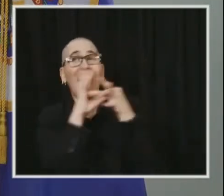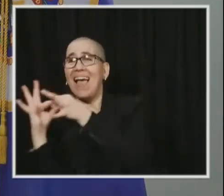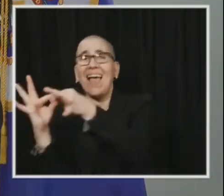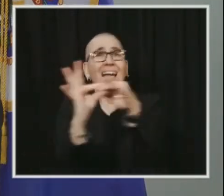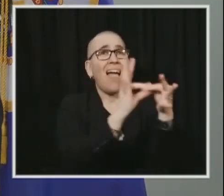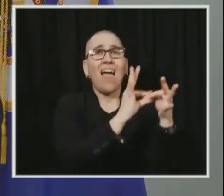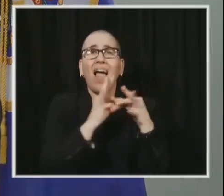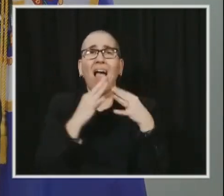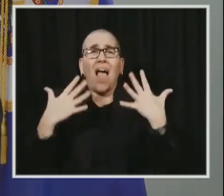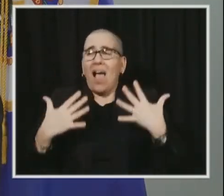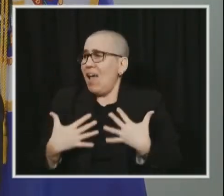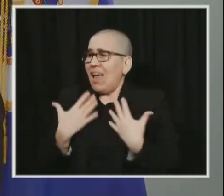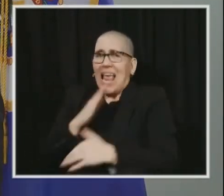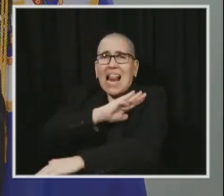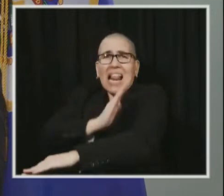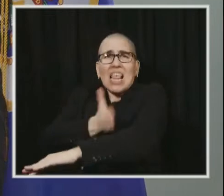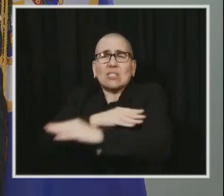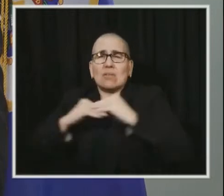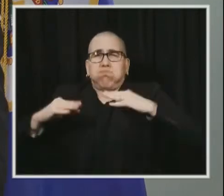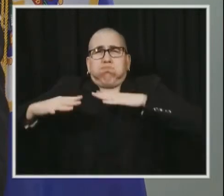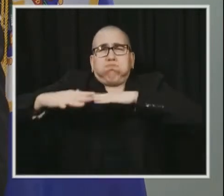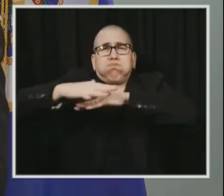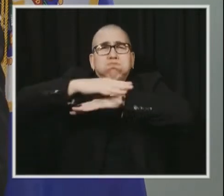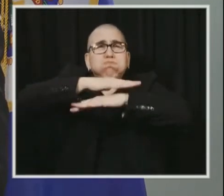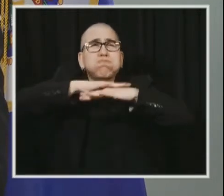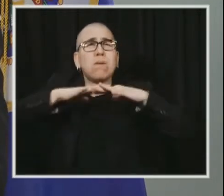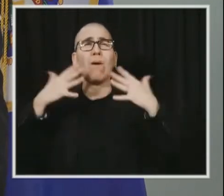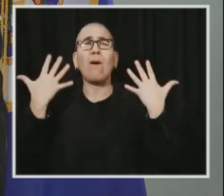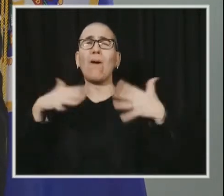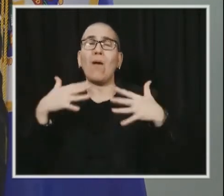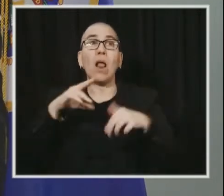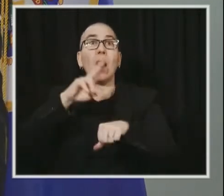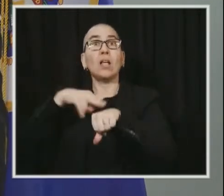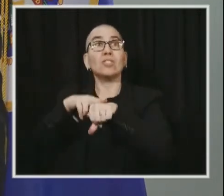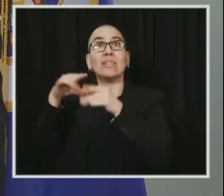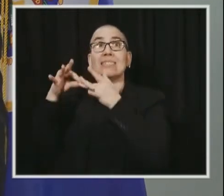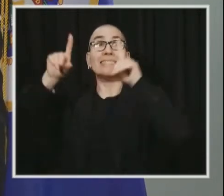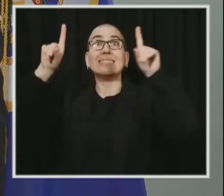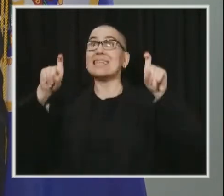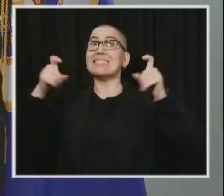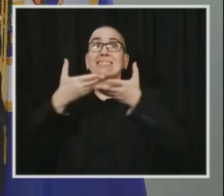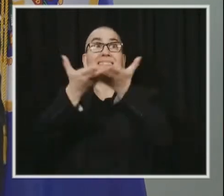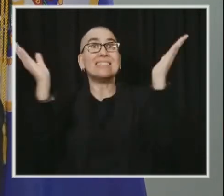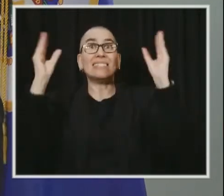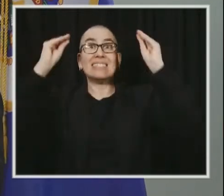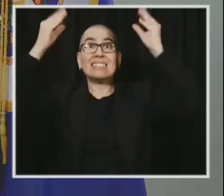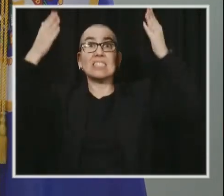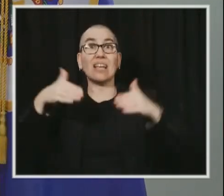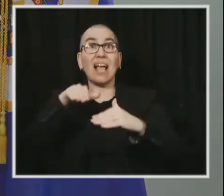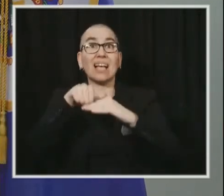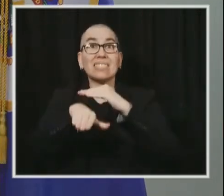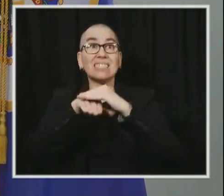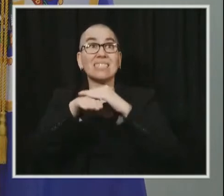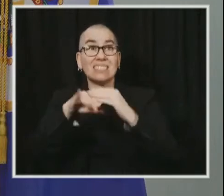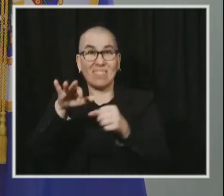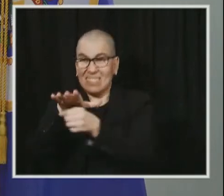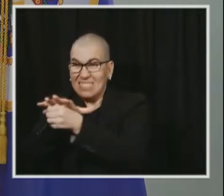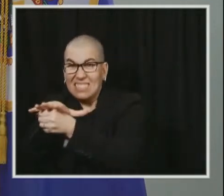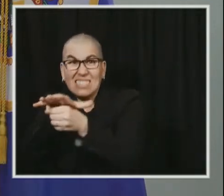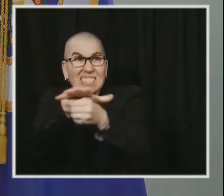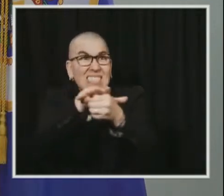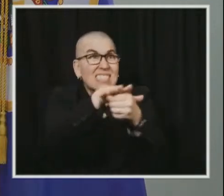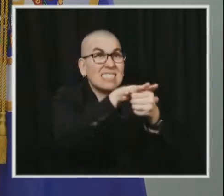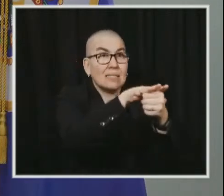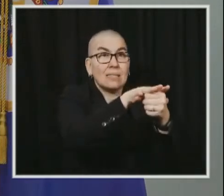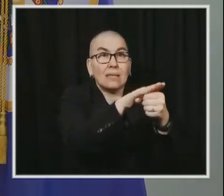again. We've got a nation-leading education testing program. All teachers have access to on-site testing in their schools every 2 weeks.